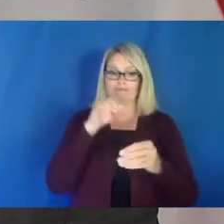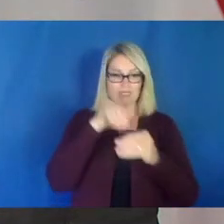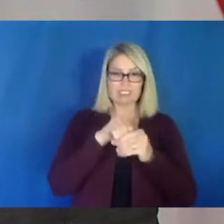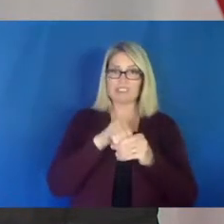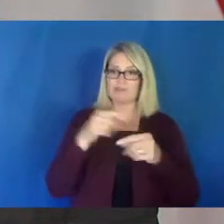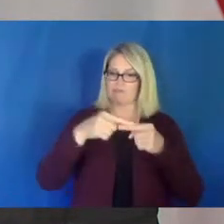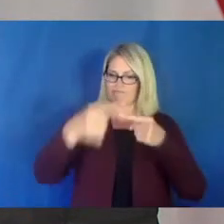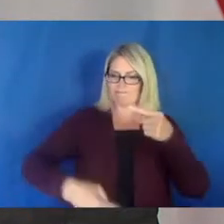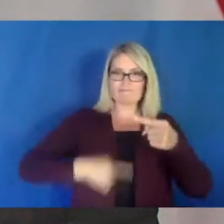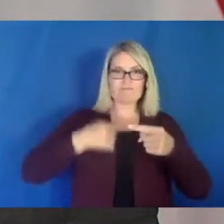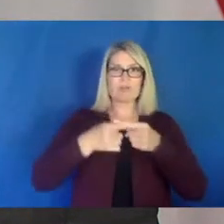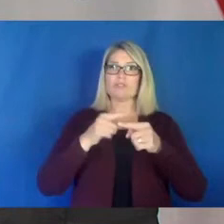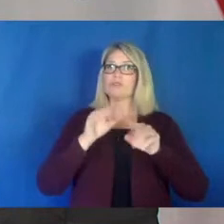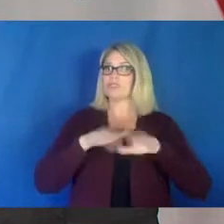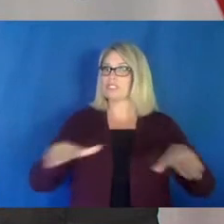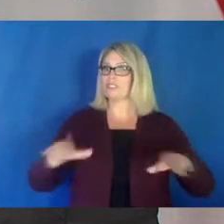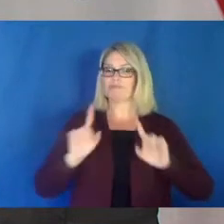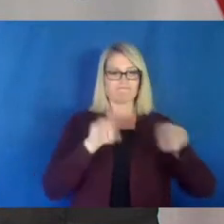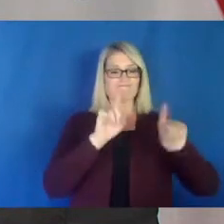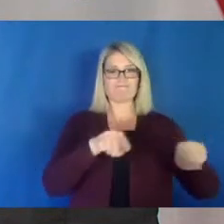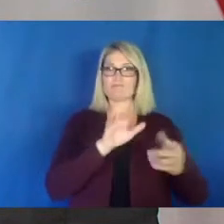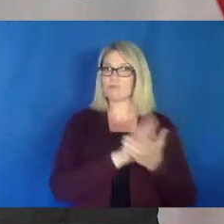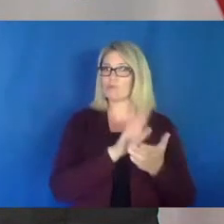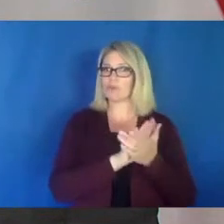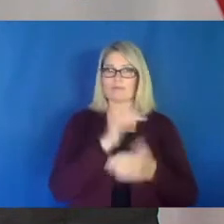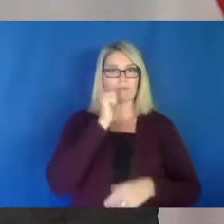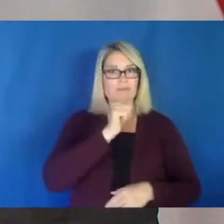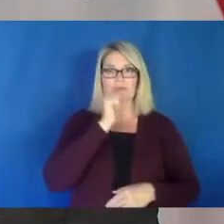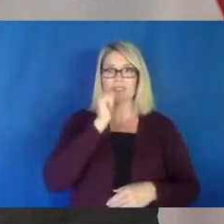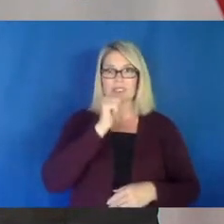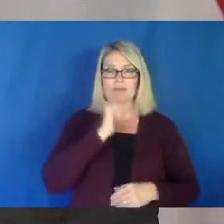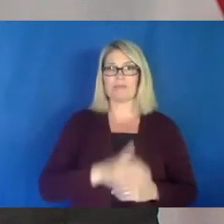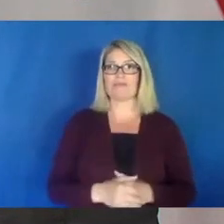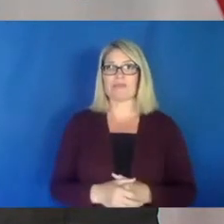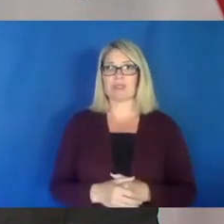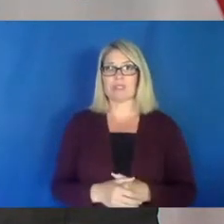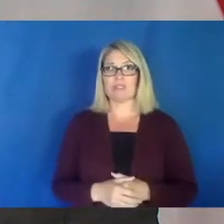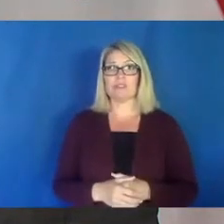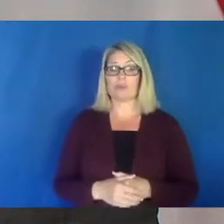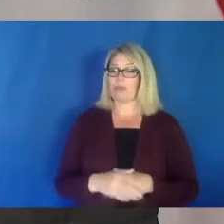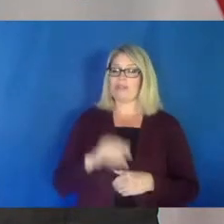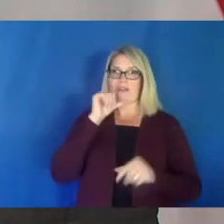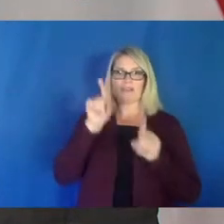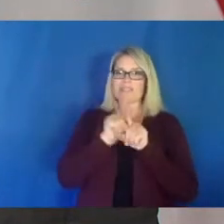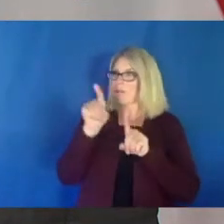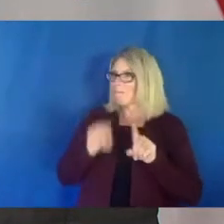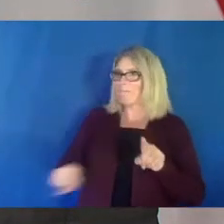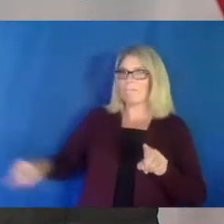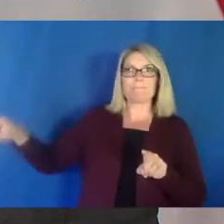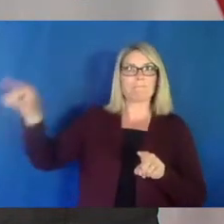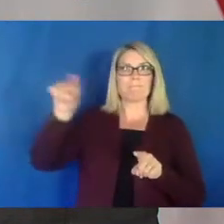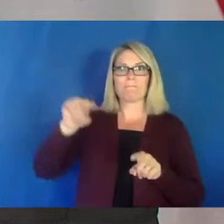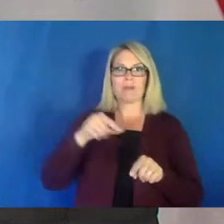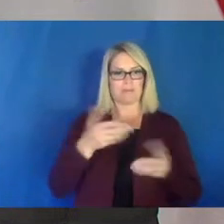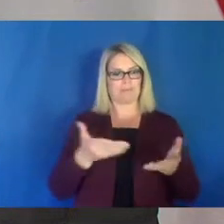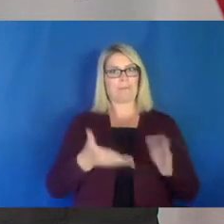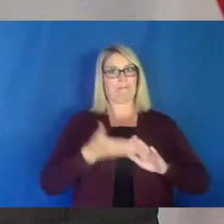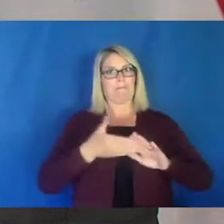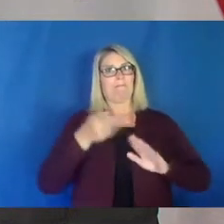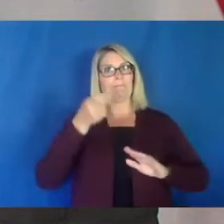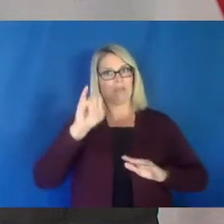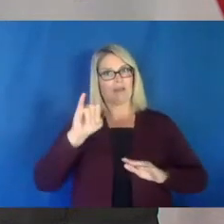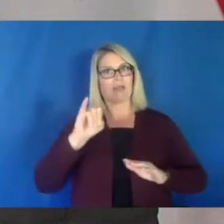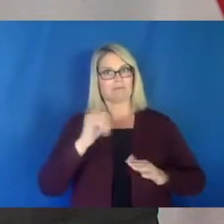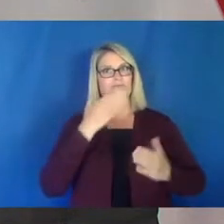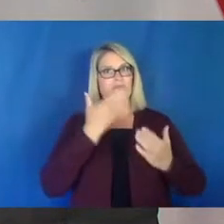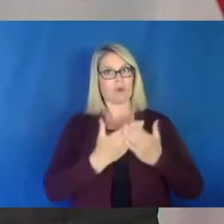year. We've enjoyed a level of openness in Prince Edward Island that many other Canadians haven't. And as we welcome more people